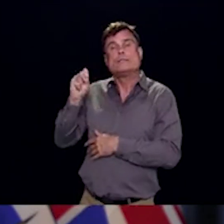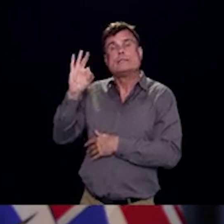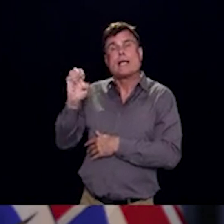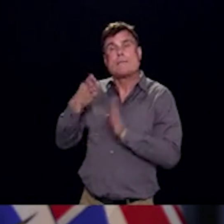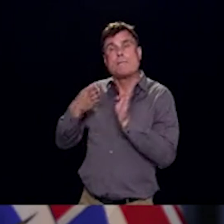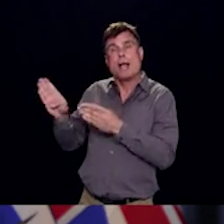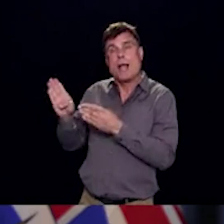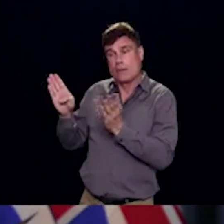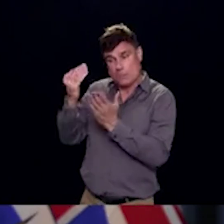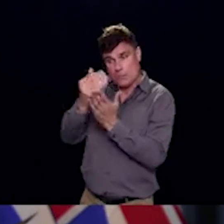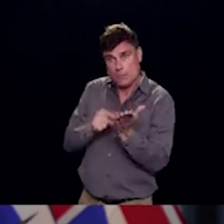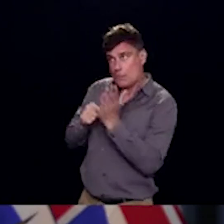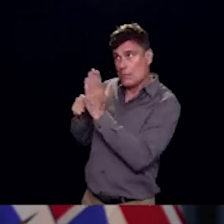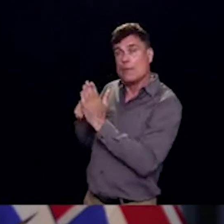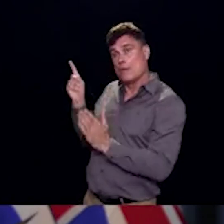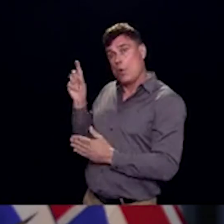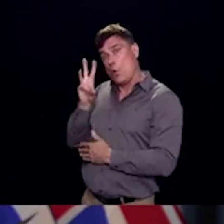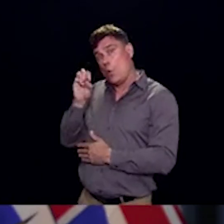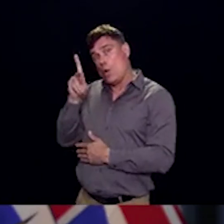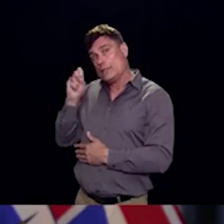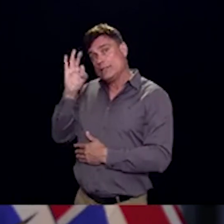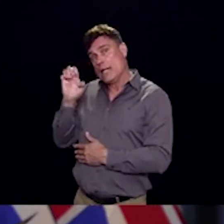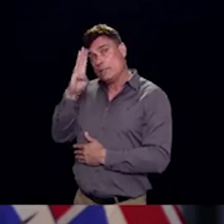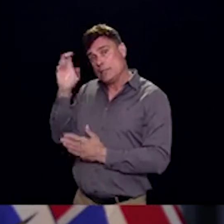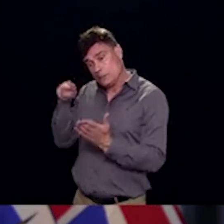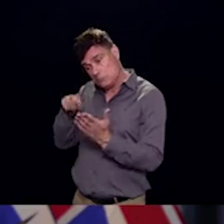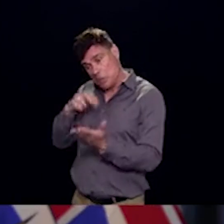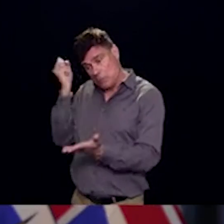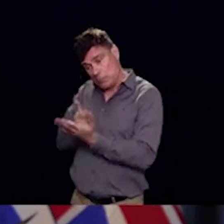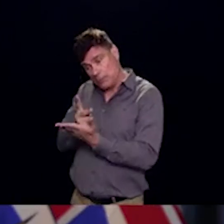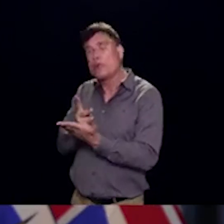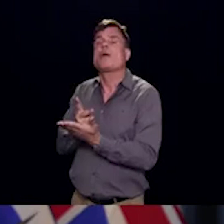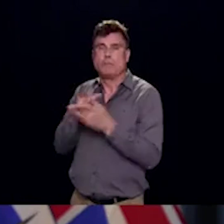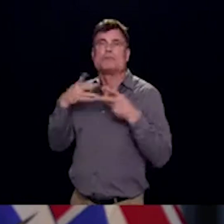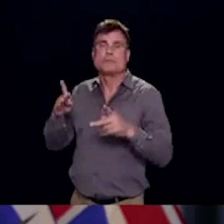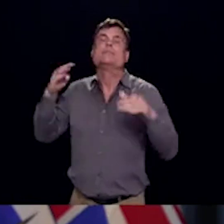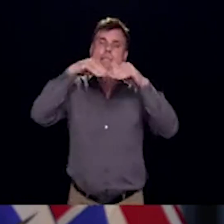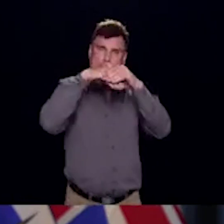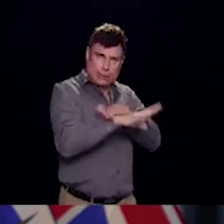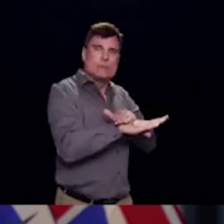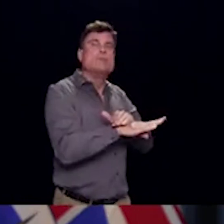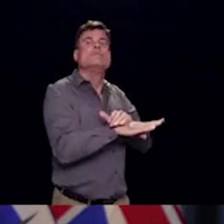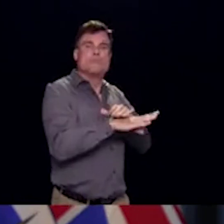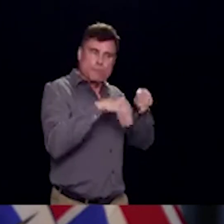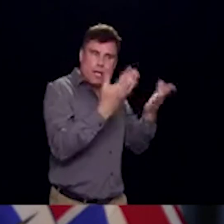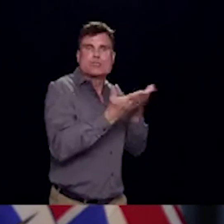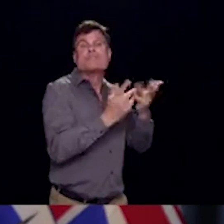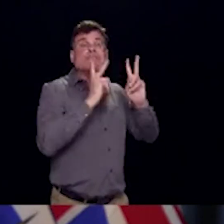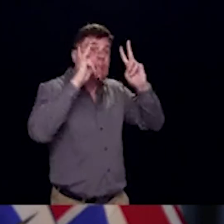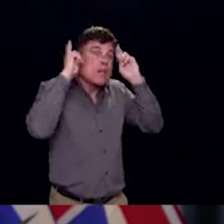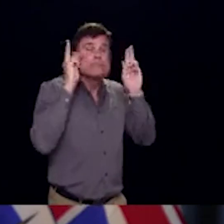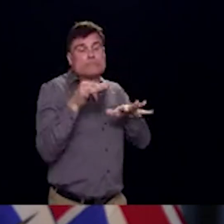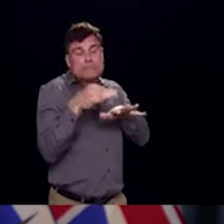BC guidance and provide it to the facilities. And it will include such things as how they will provide services safely and